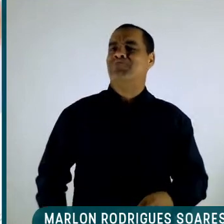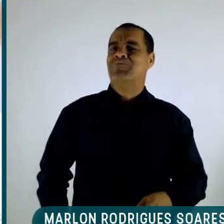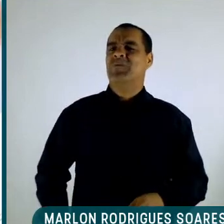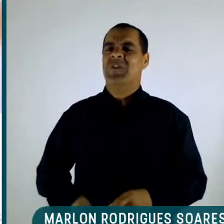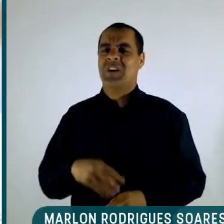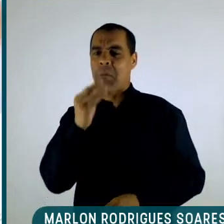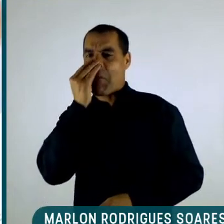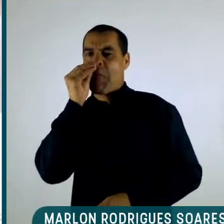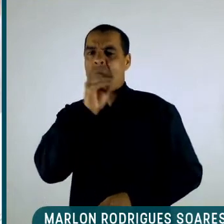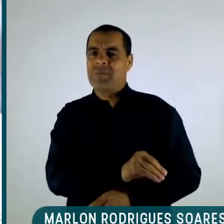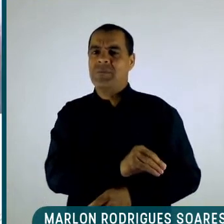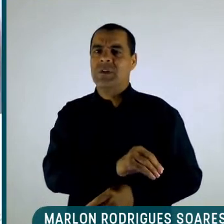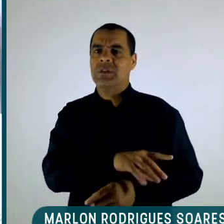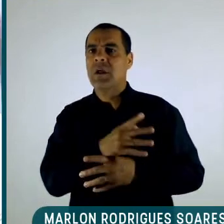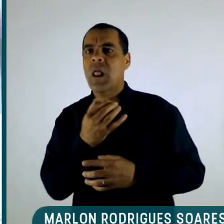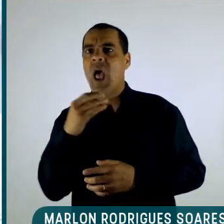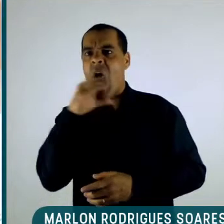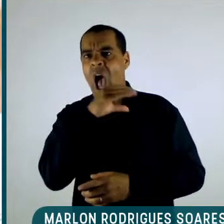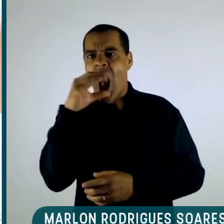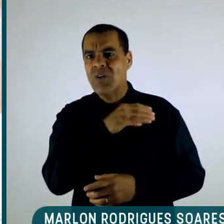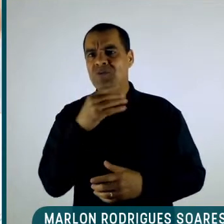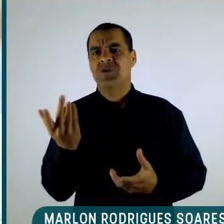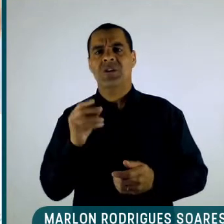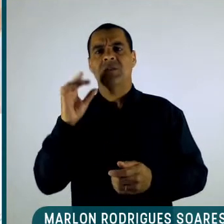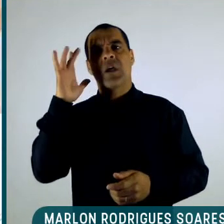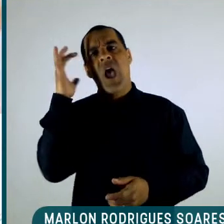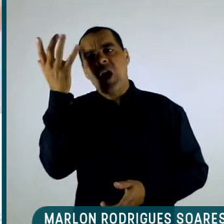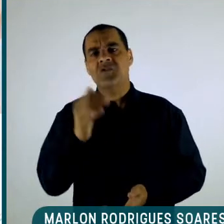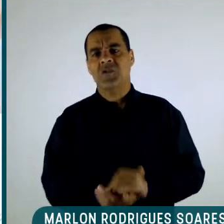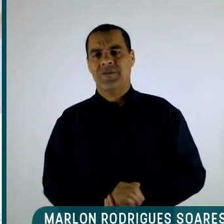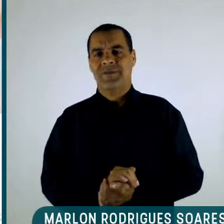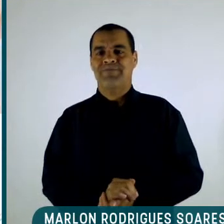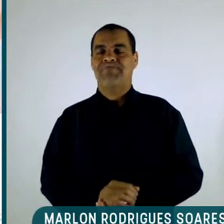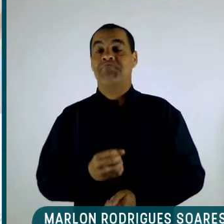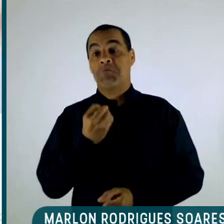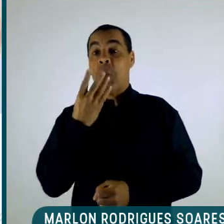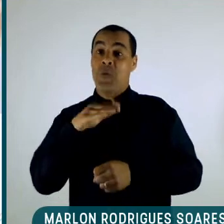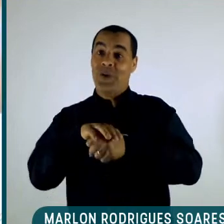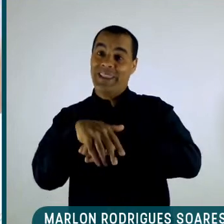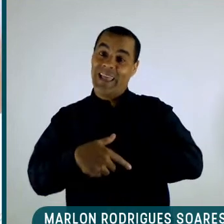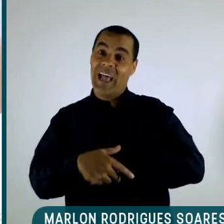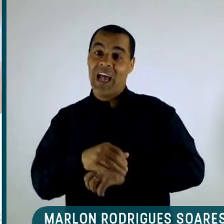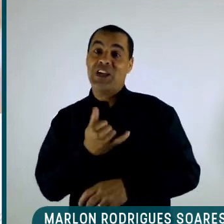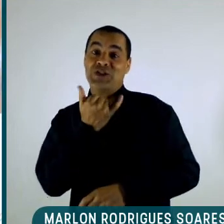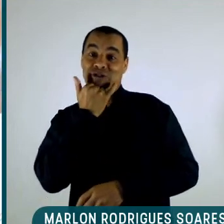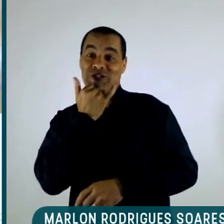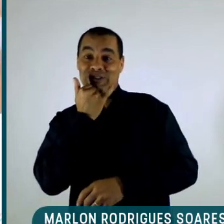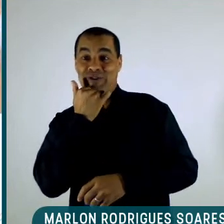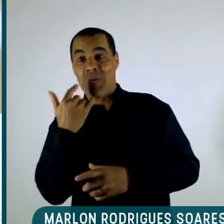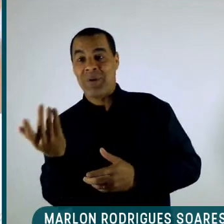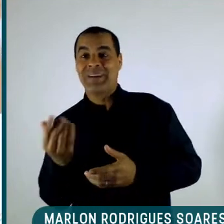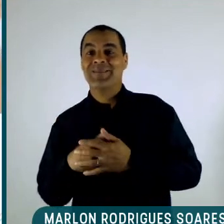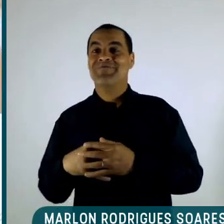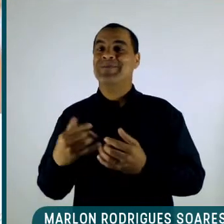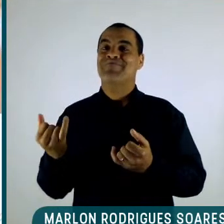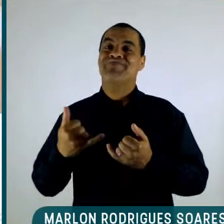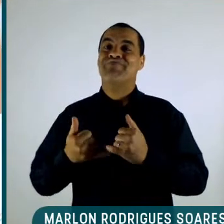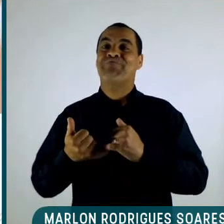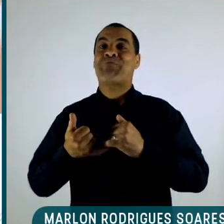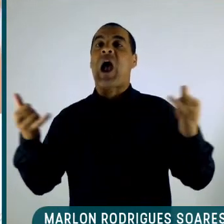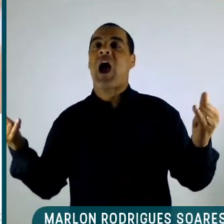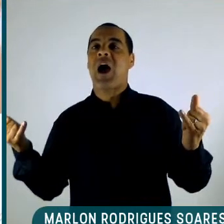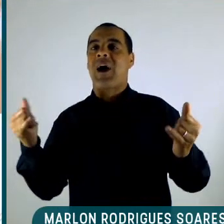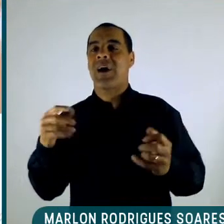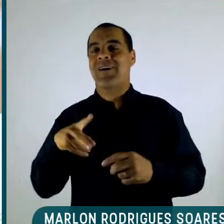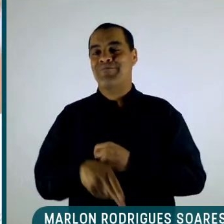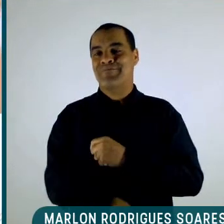people, including the government, that doubt the danger of this virus? Thank you all. I'm